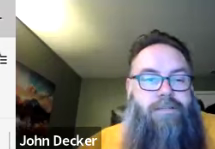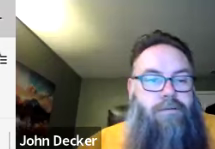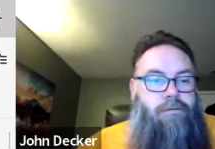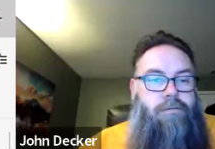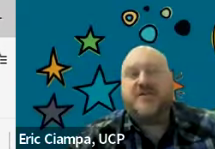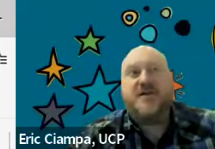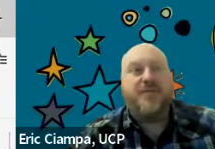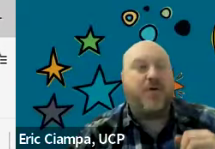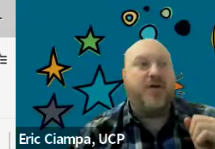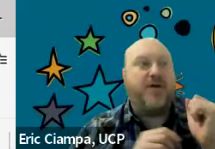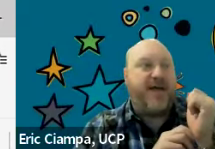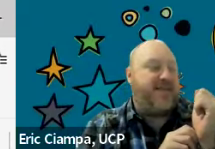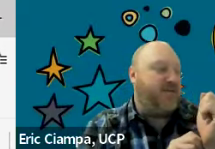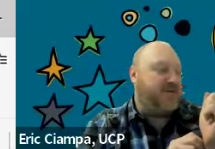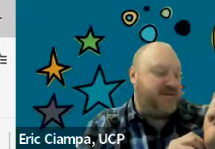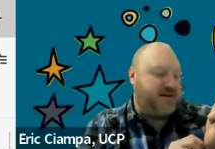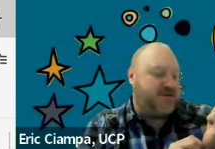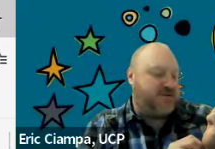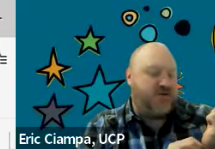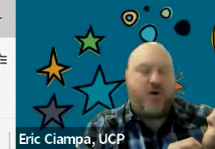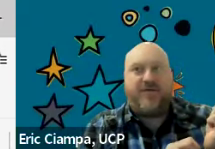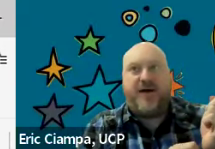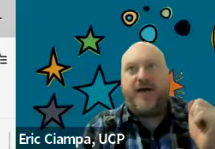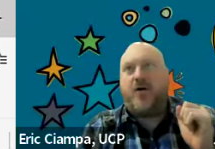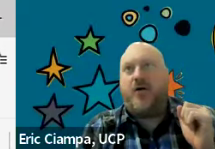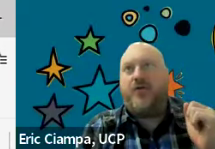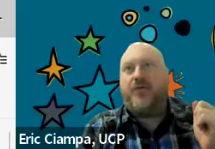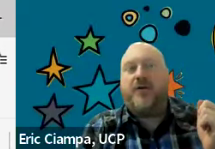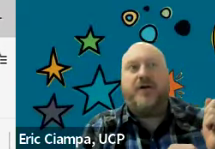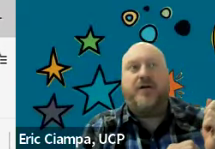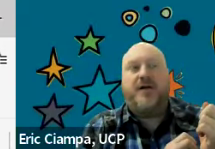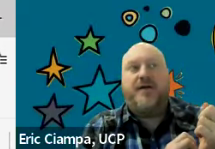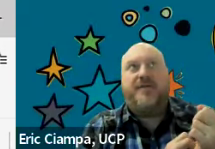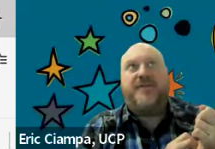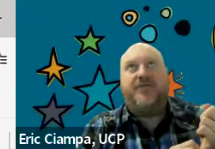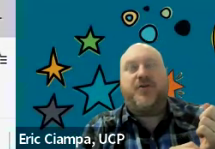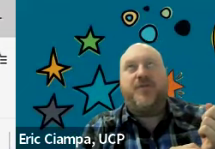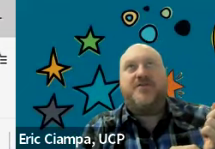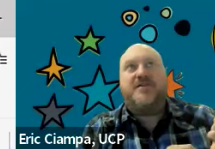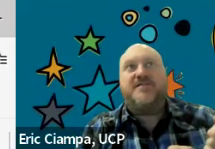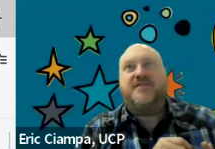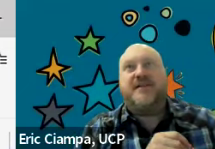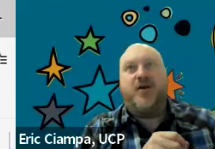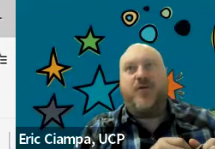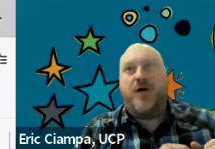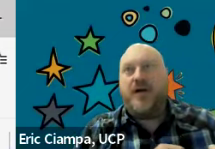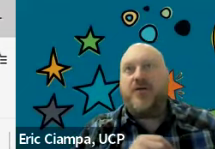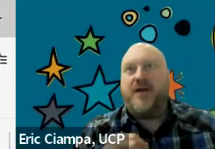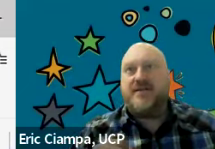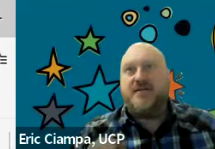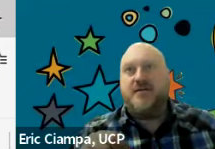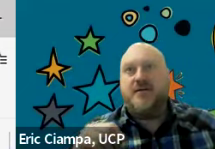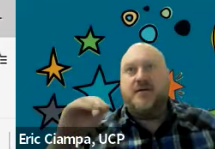Eric, yes, please. Just an important note on that. It was misunderstood in one of my calls earlier. The self-determination is still seeing an